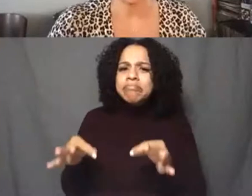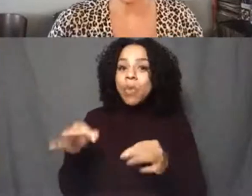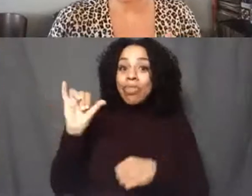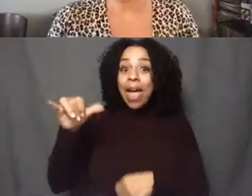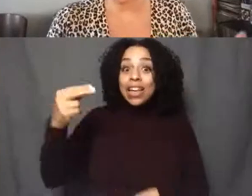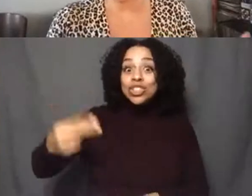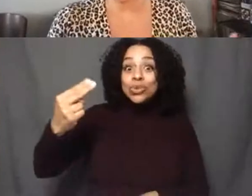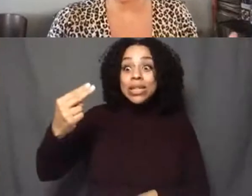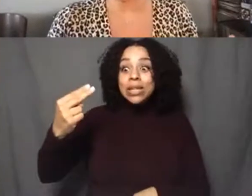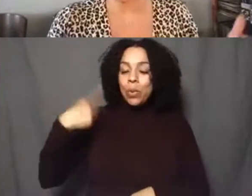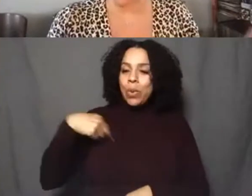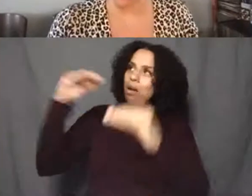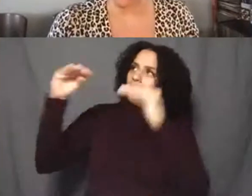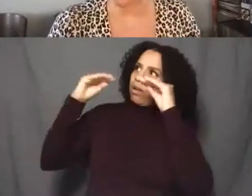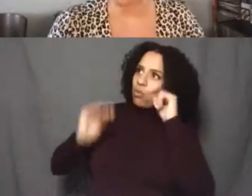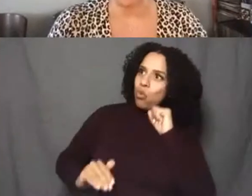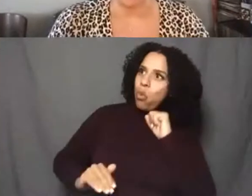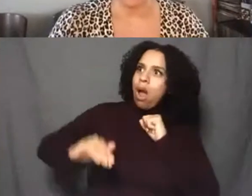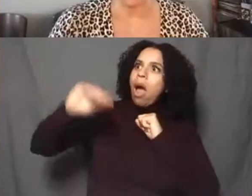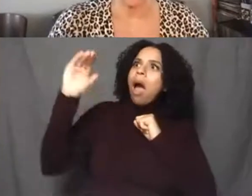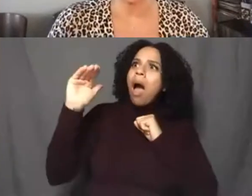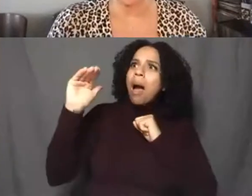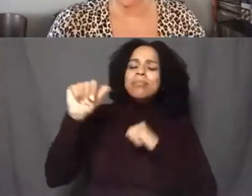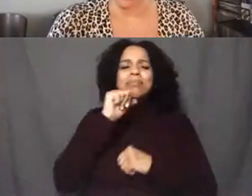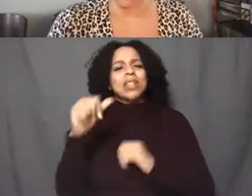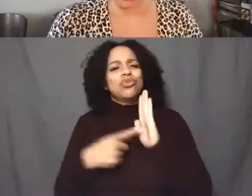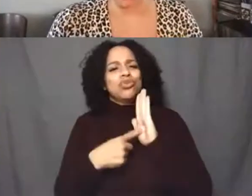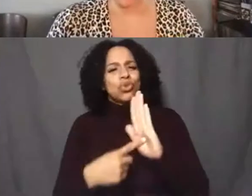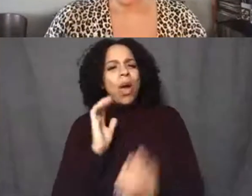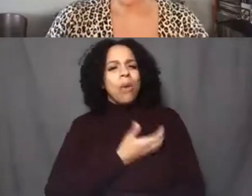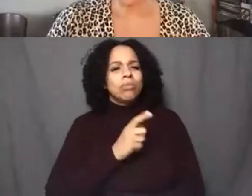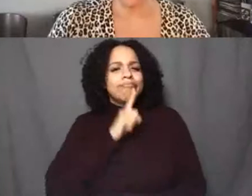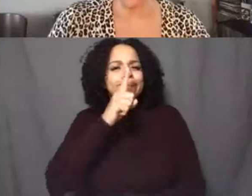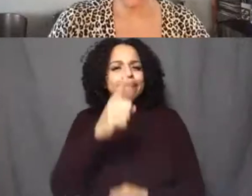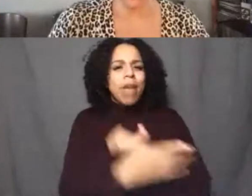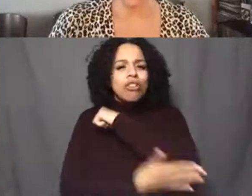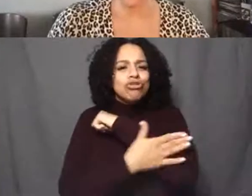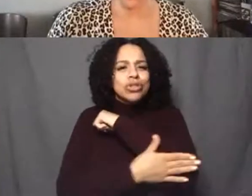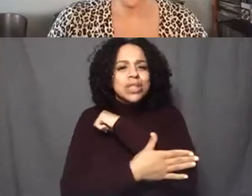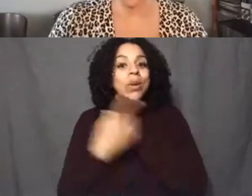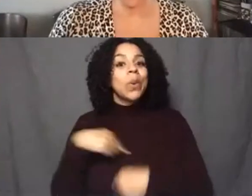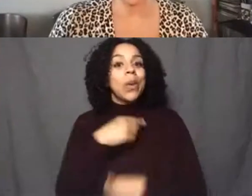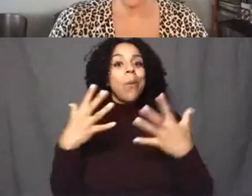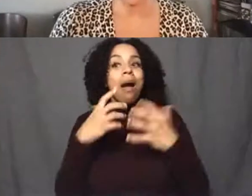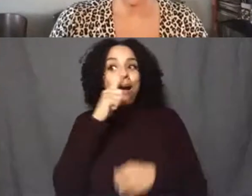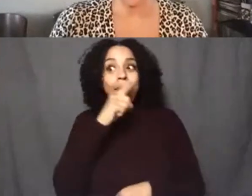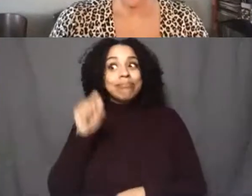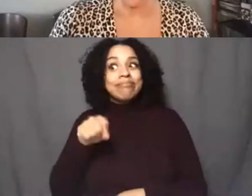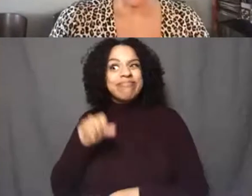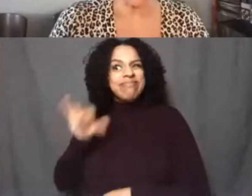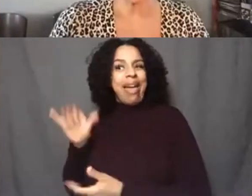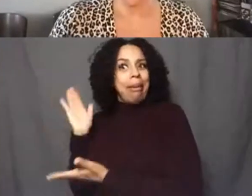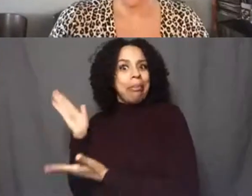exist. It's a history of a country we want to pretend we are versus the country that we are. So this project is trying to force us to